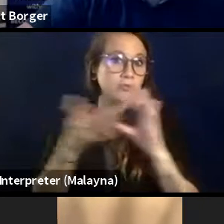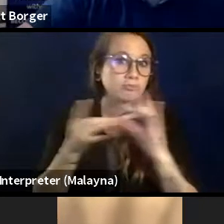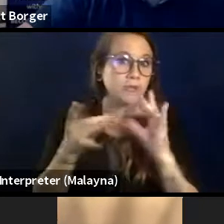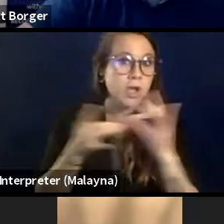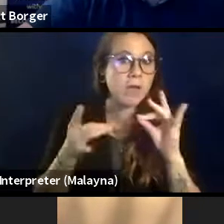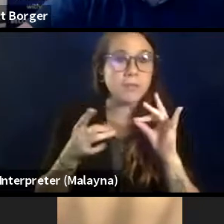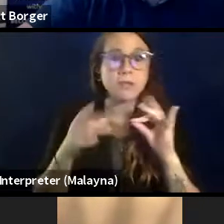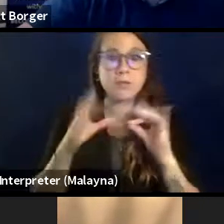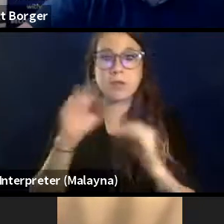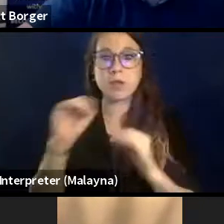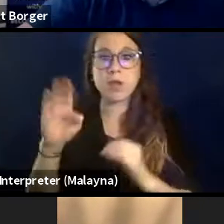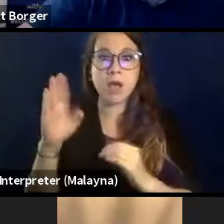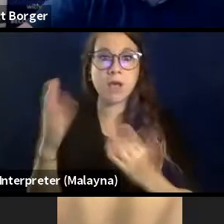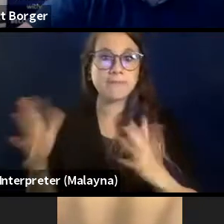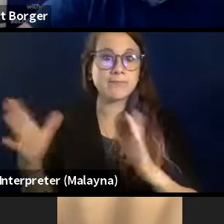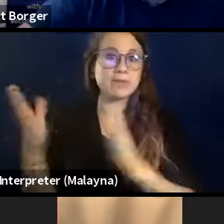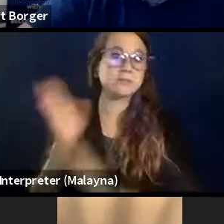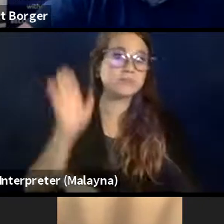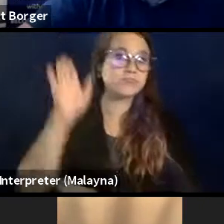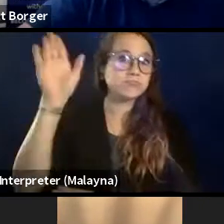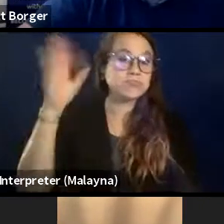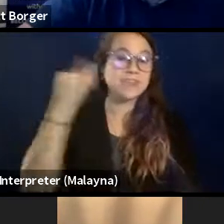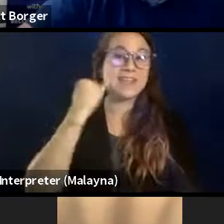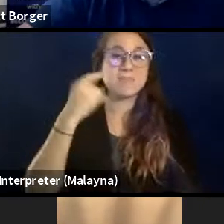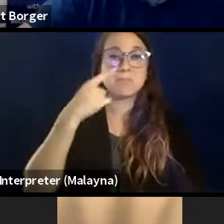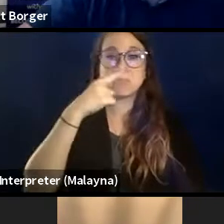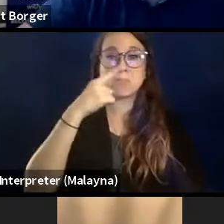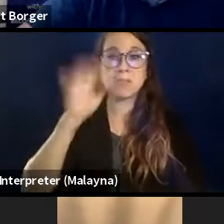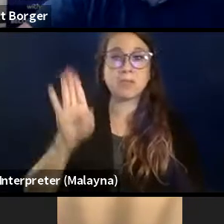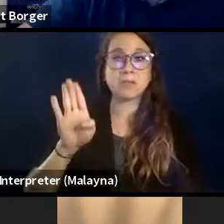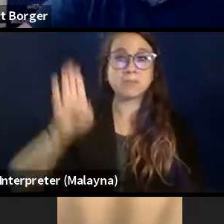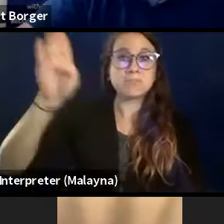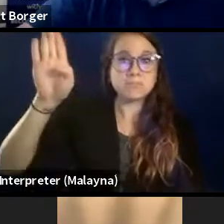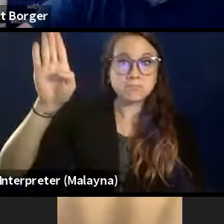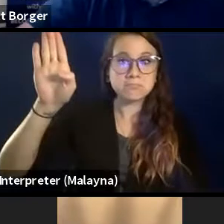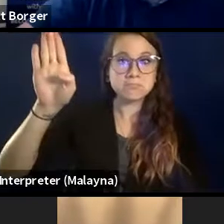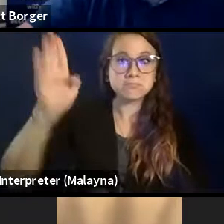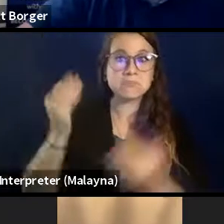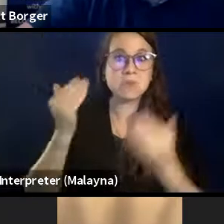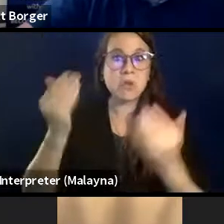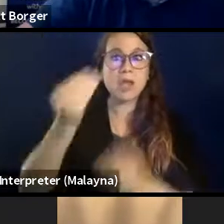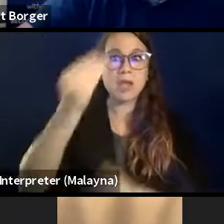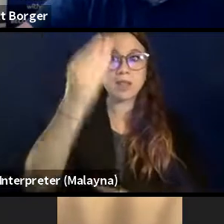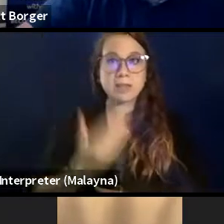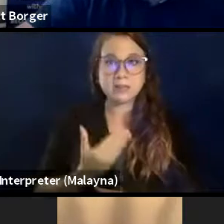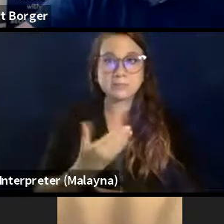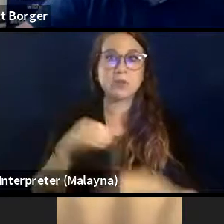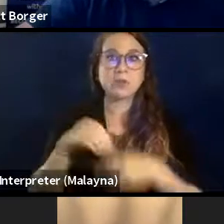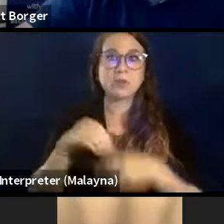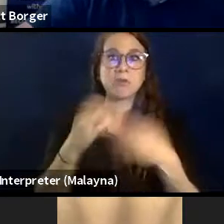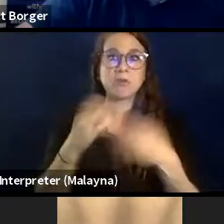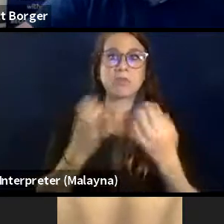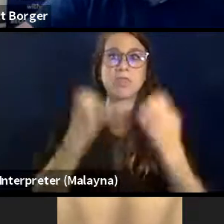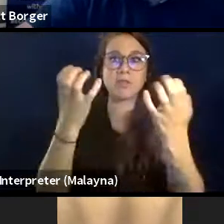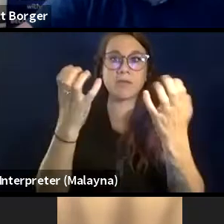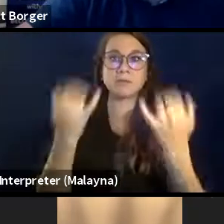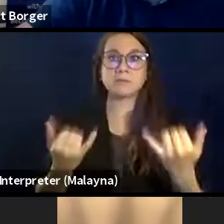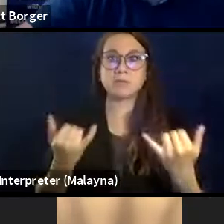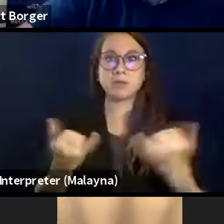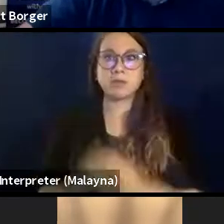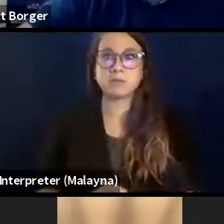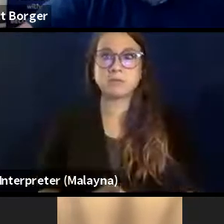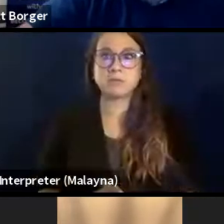what Commissioner Cobb has had to say? If you could please use the raise hand feature to let us know you're in the audience. I do